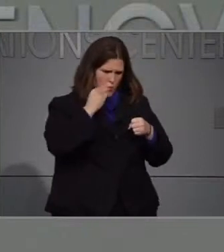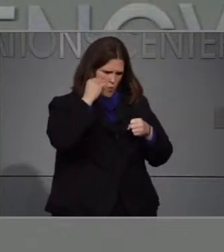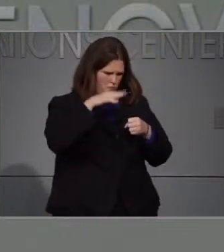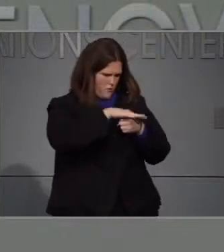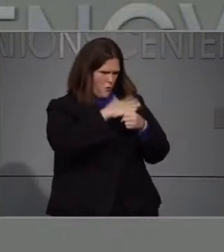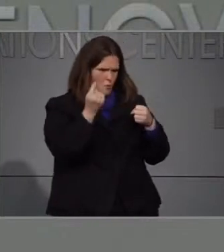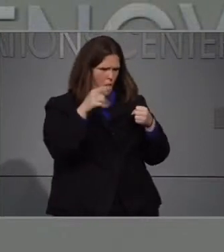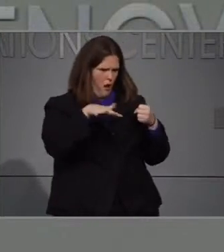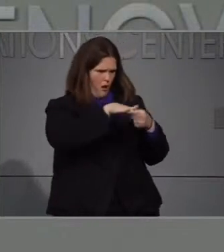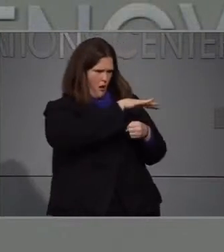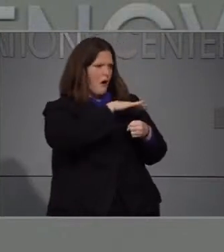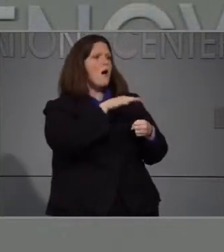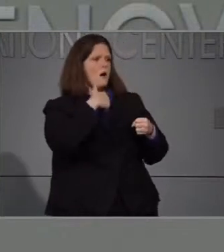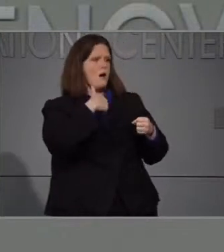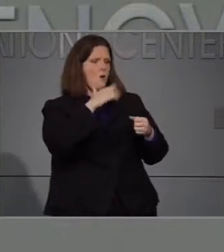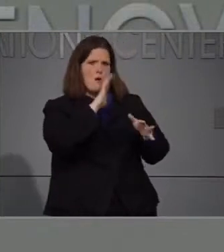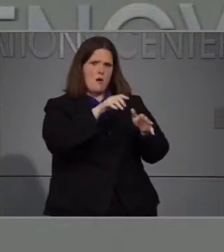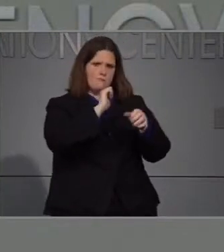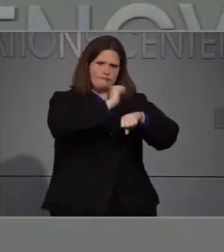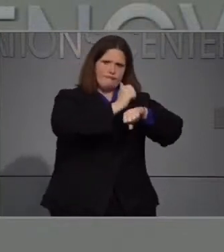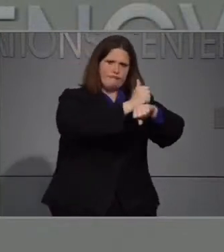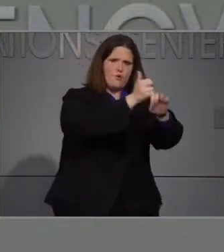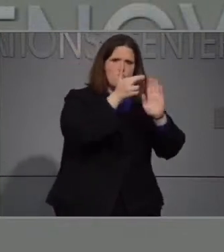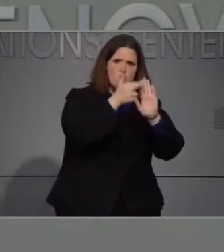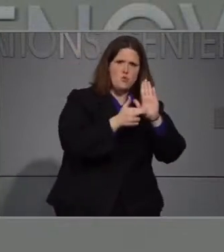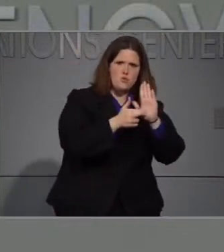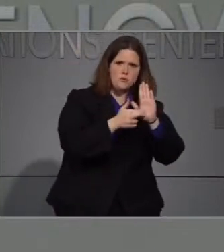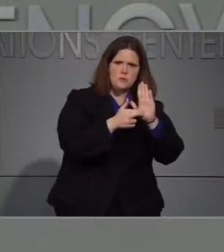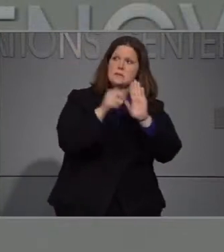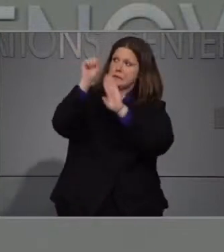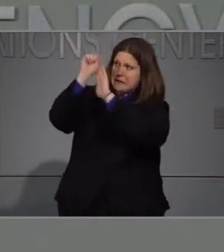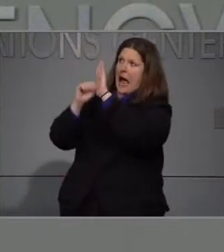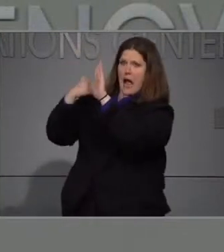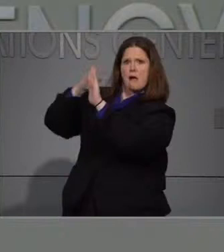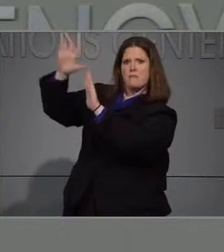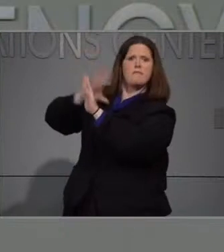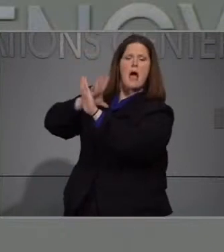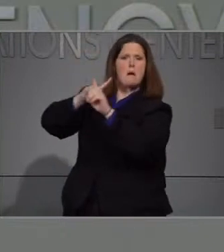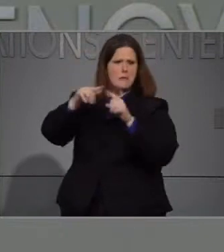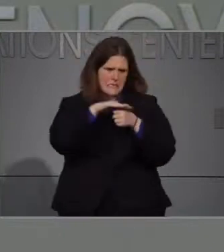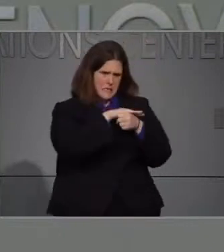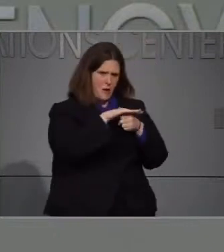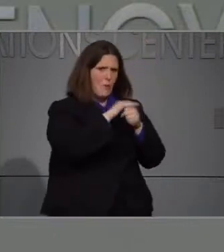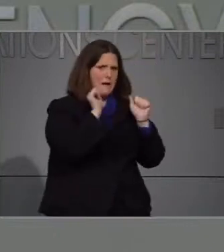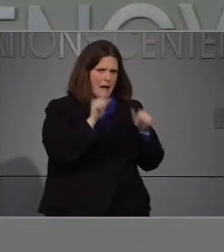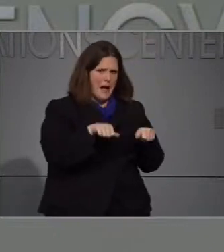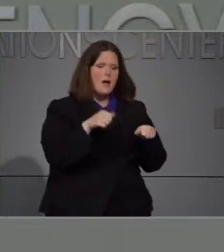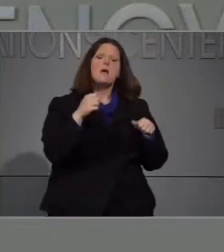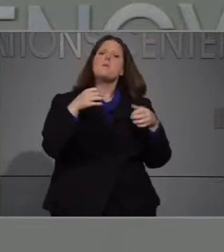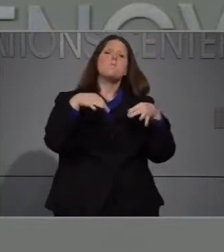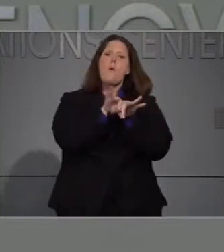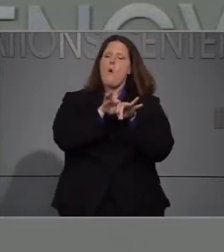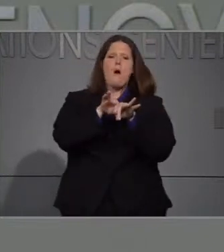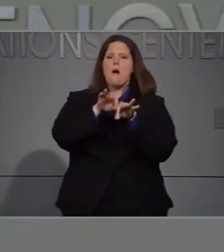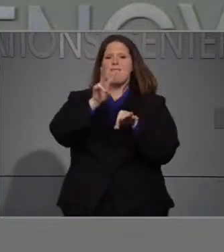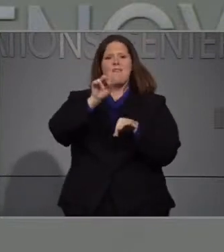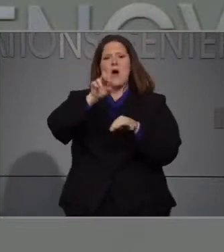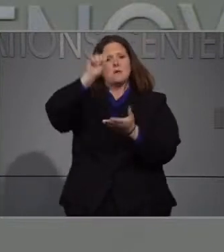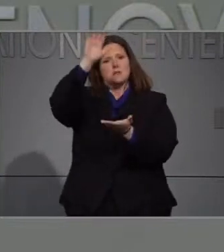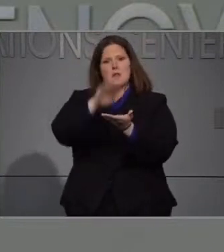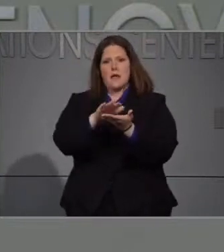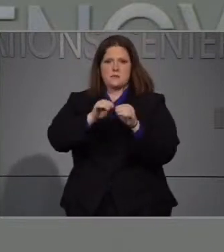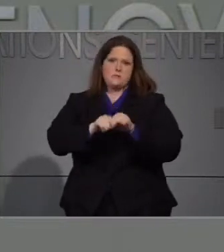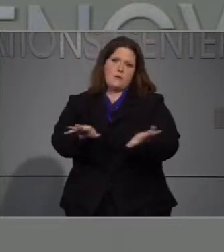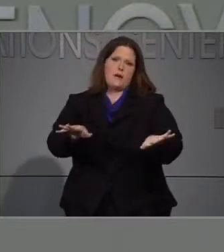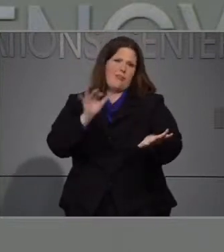foundation, that floor for the whole state because the virus does move around so much. And so we're going to continue to do that. But I